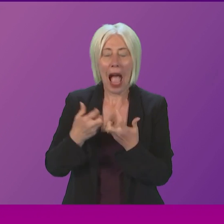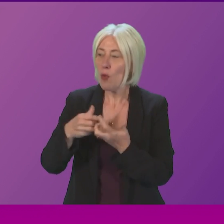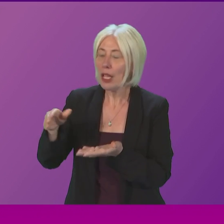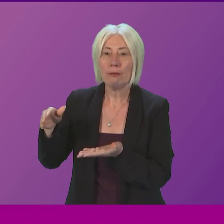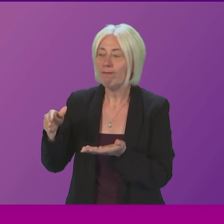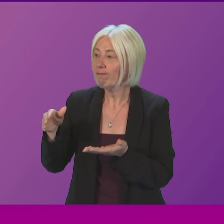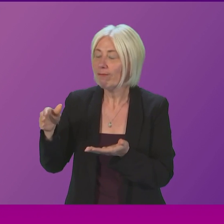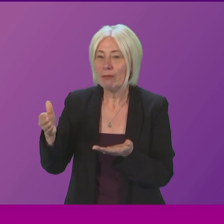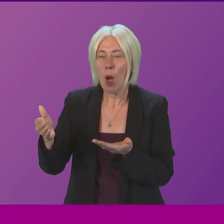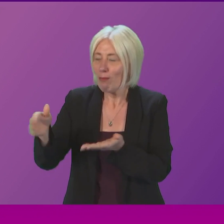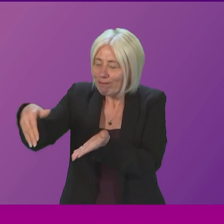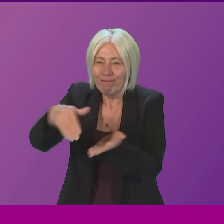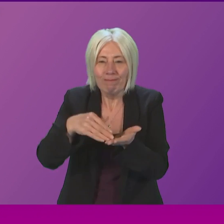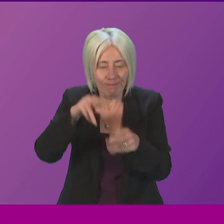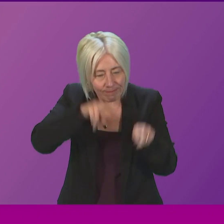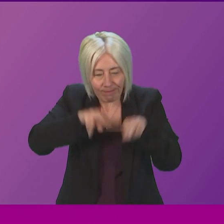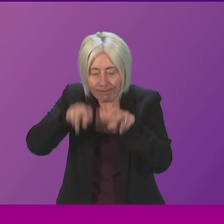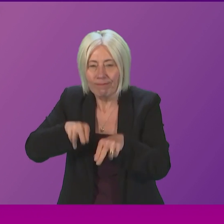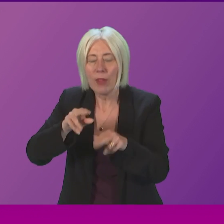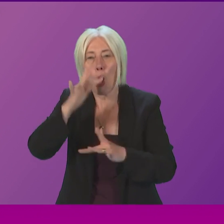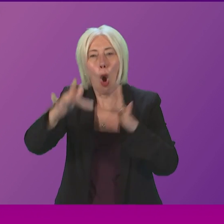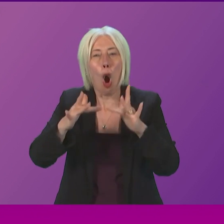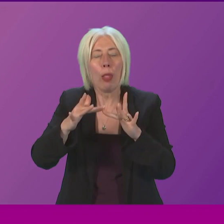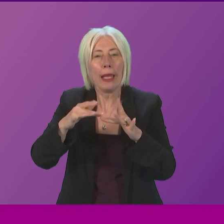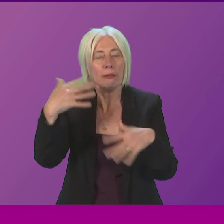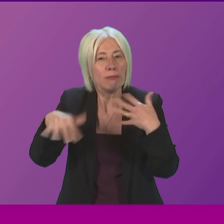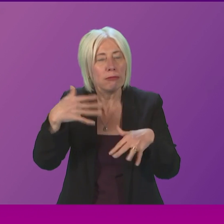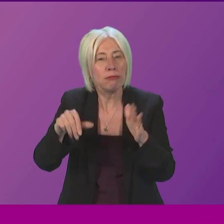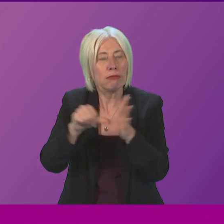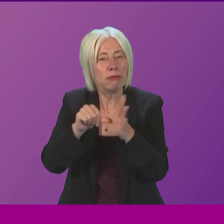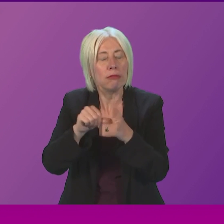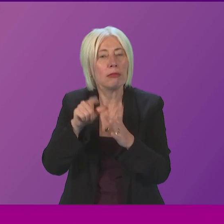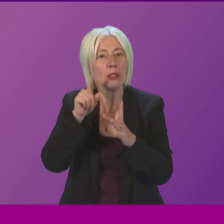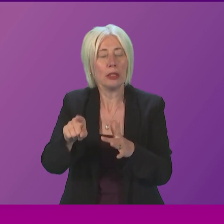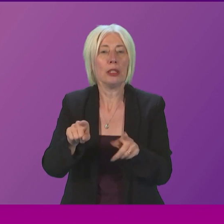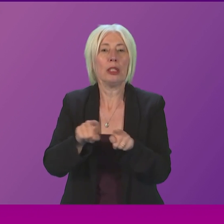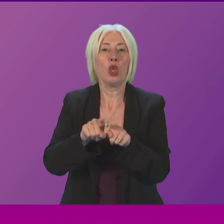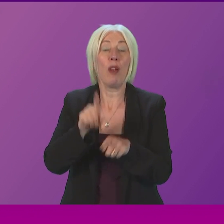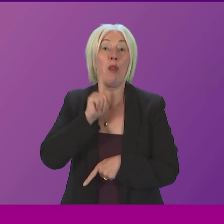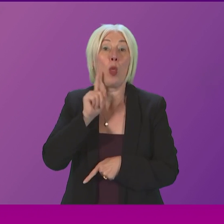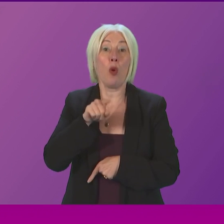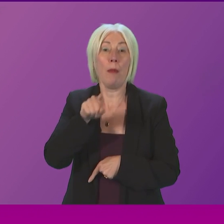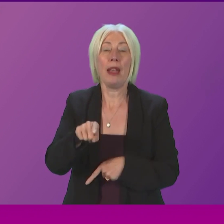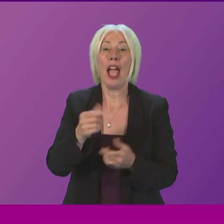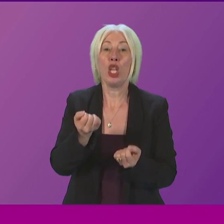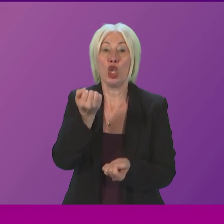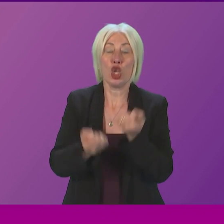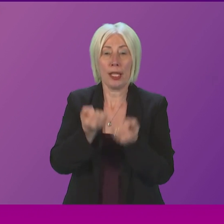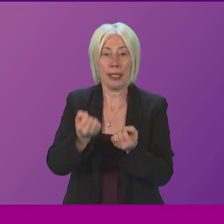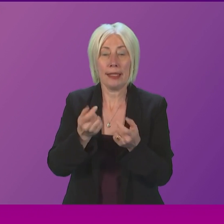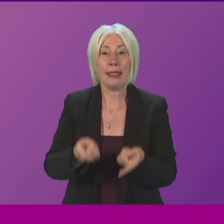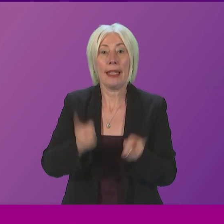how we gather greater analysis regarding online harms, building on some of the reflections of the Women in Justice Senior Leadership